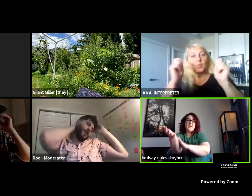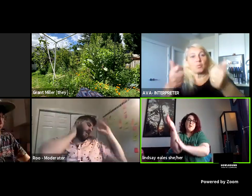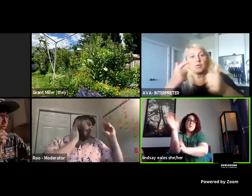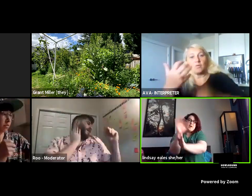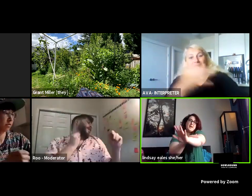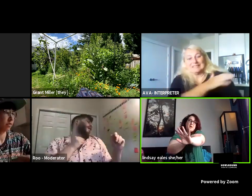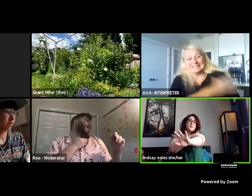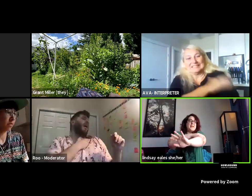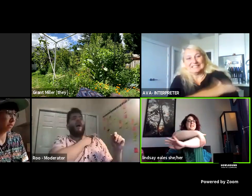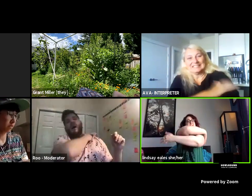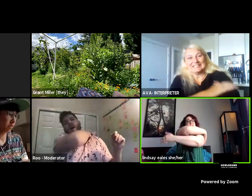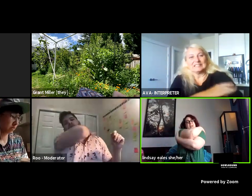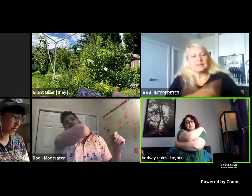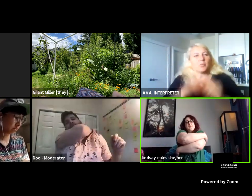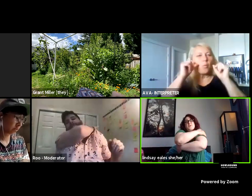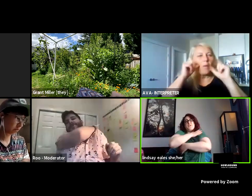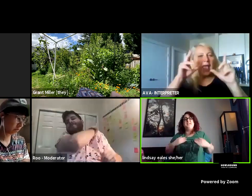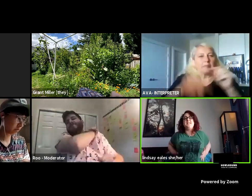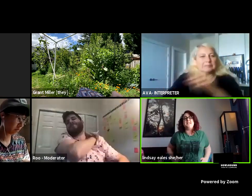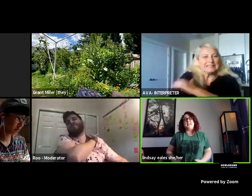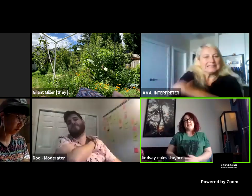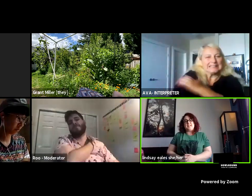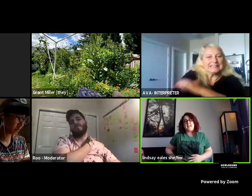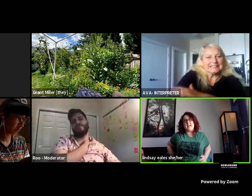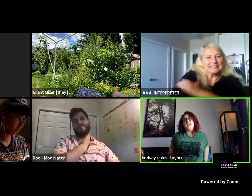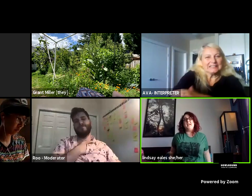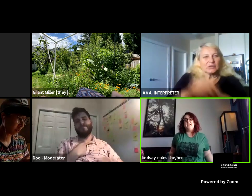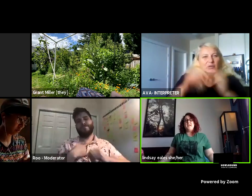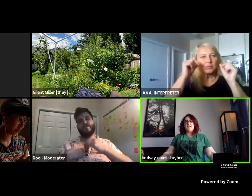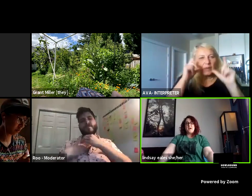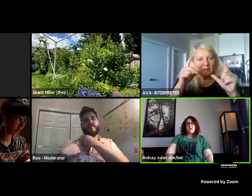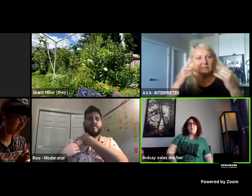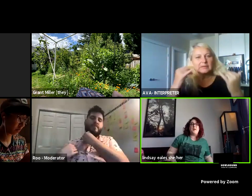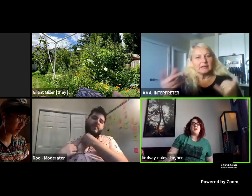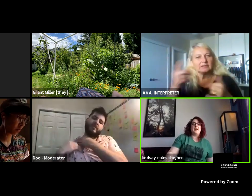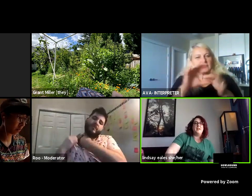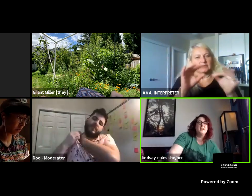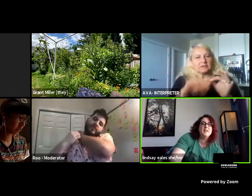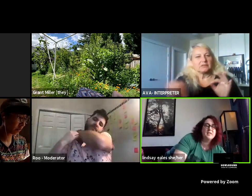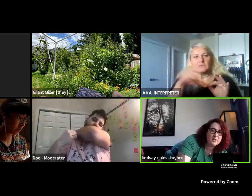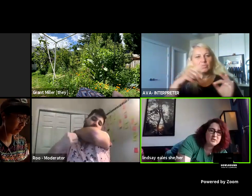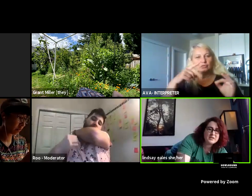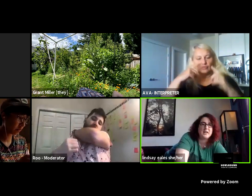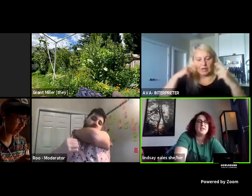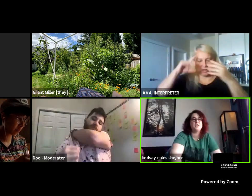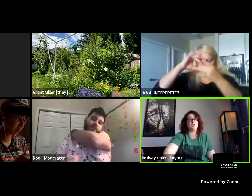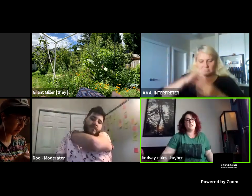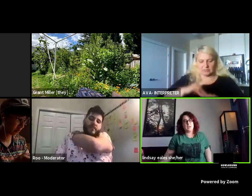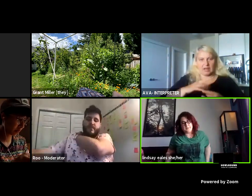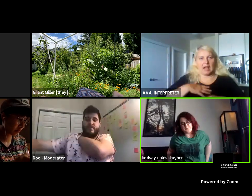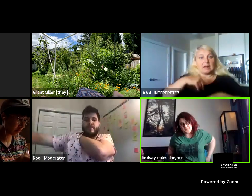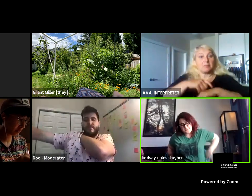be waking up a bit. We're just sensing our body through